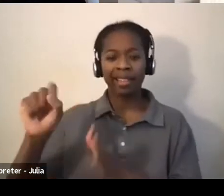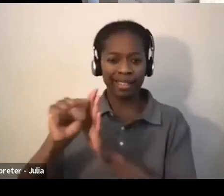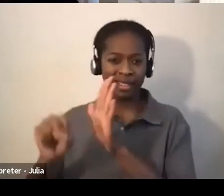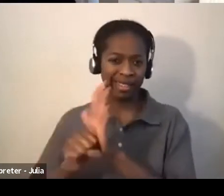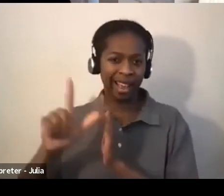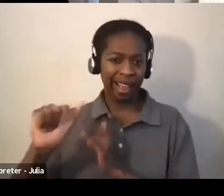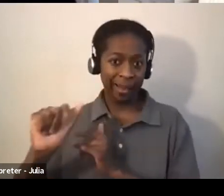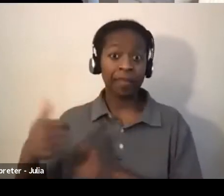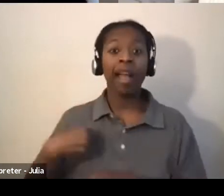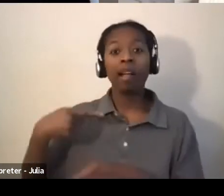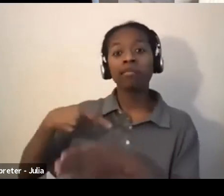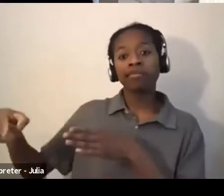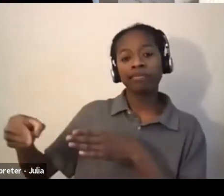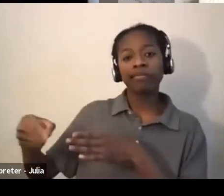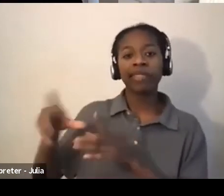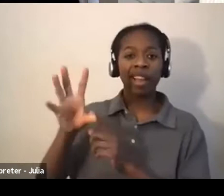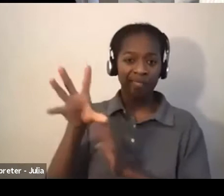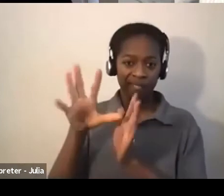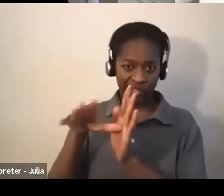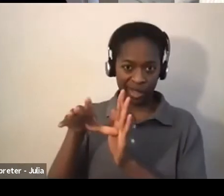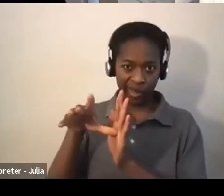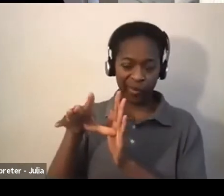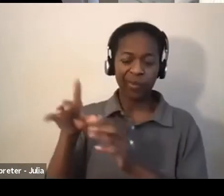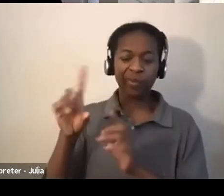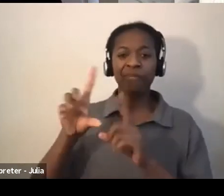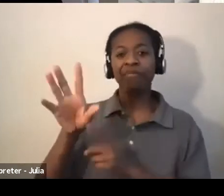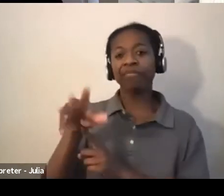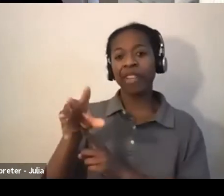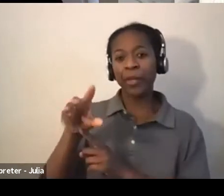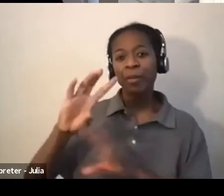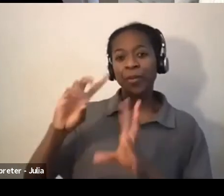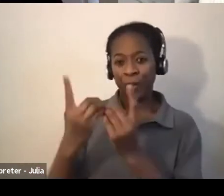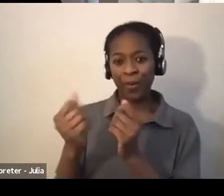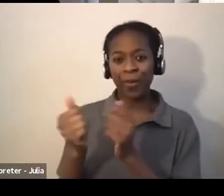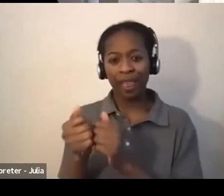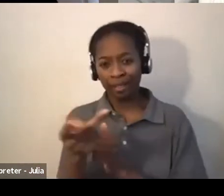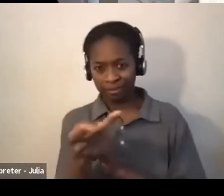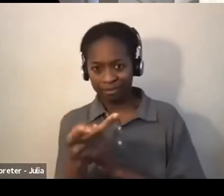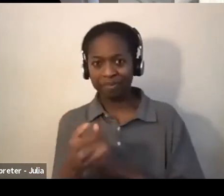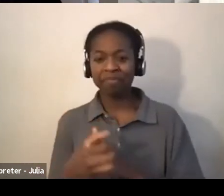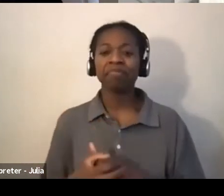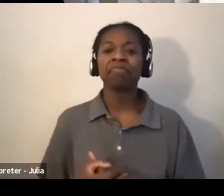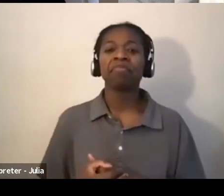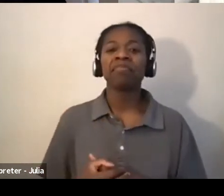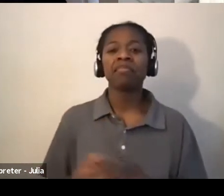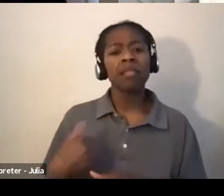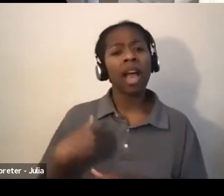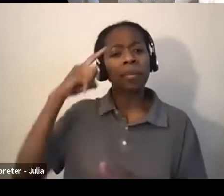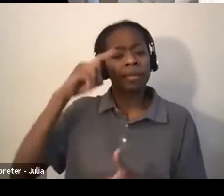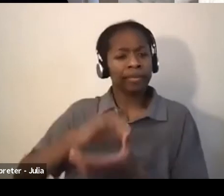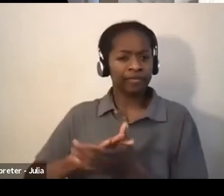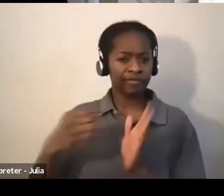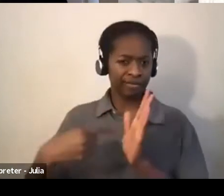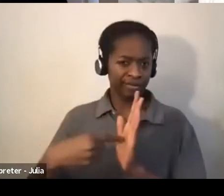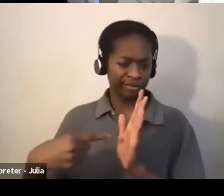film department with Aaliyah and Richard. And I believe personally that representation